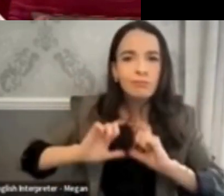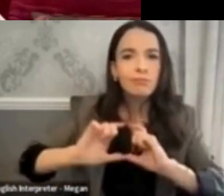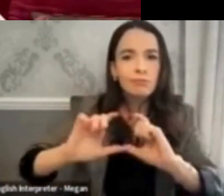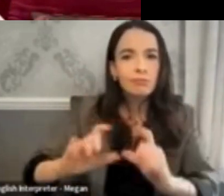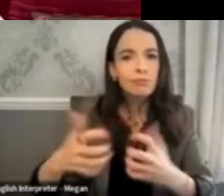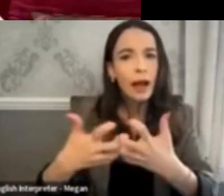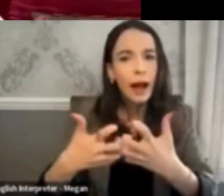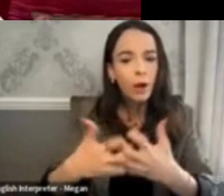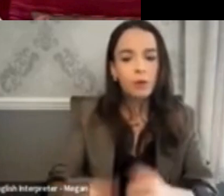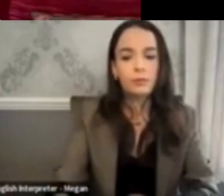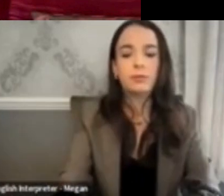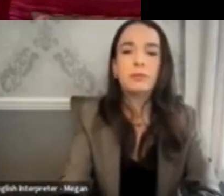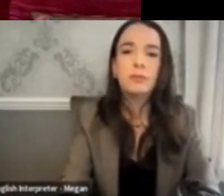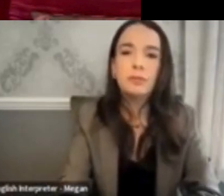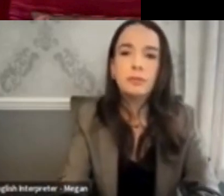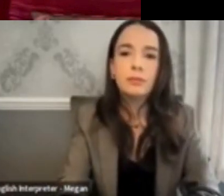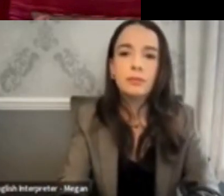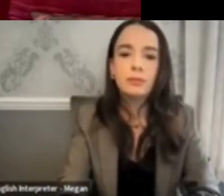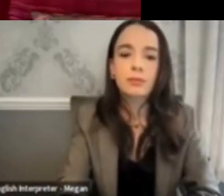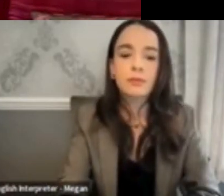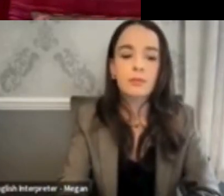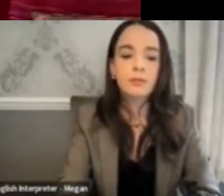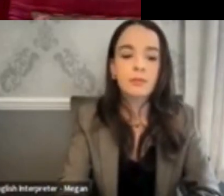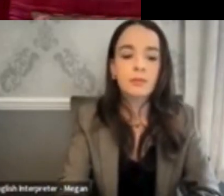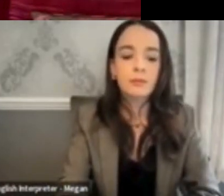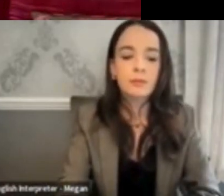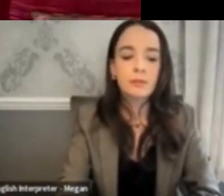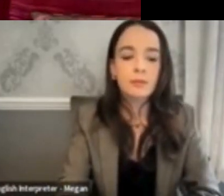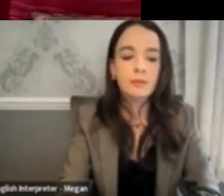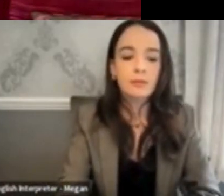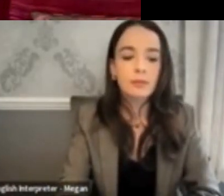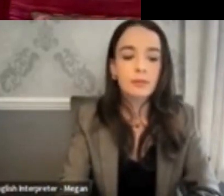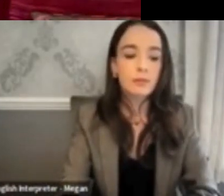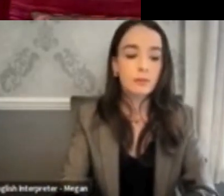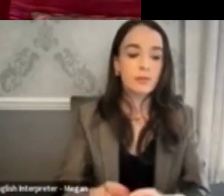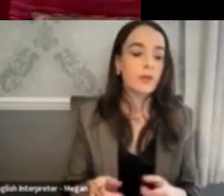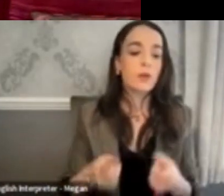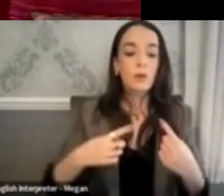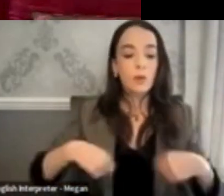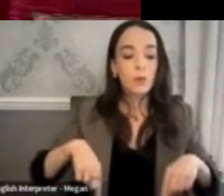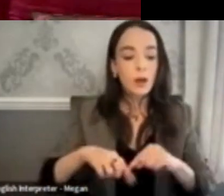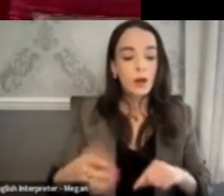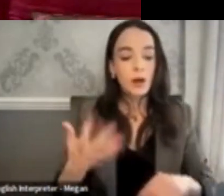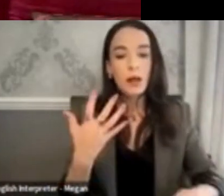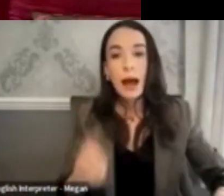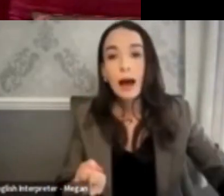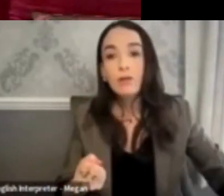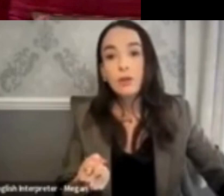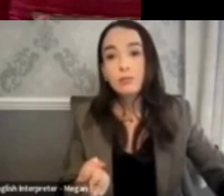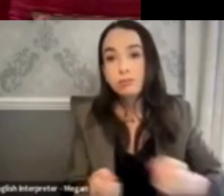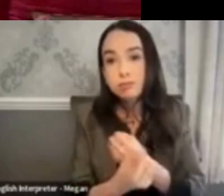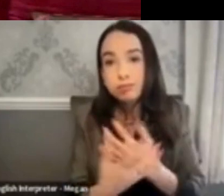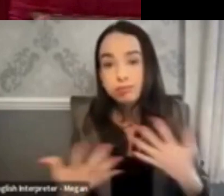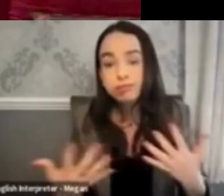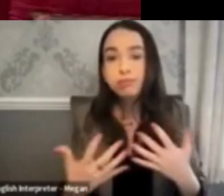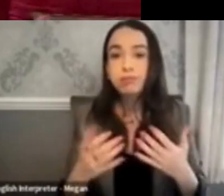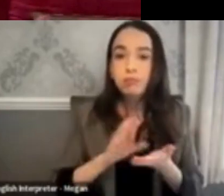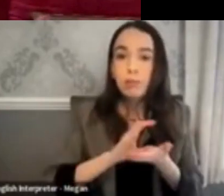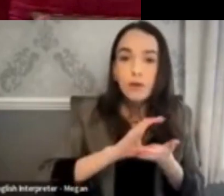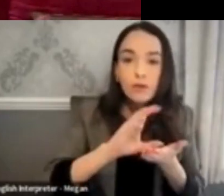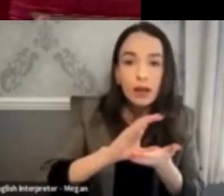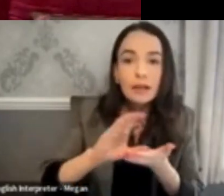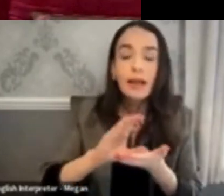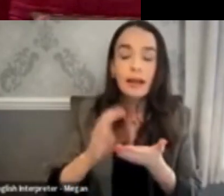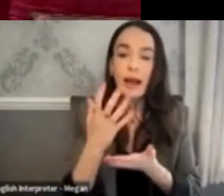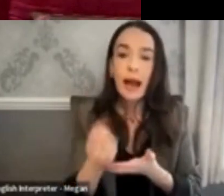We know that we already have broader funding relationships with many of you that go beyond hub funding. National Lottery